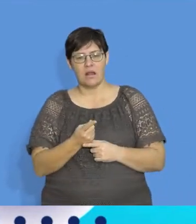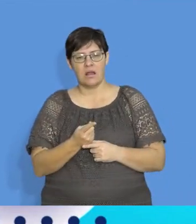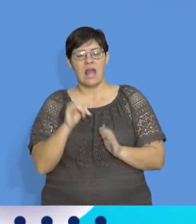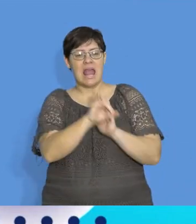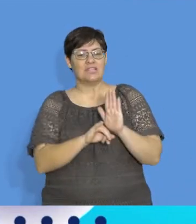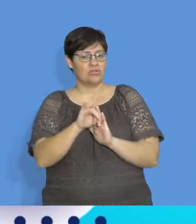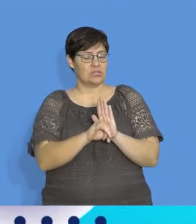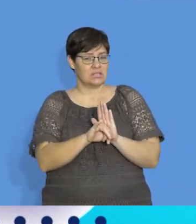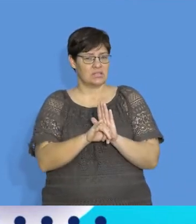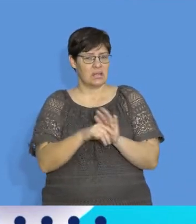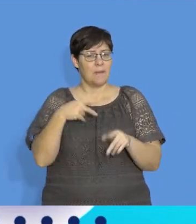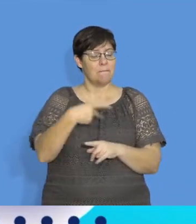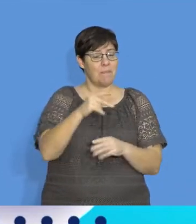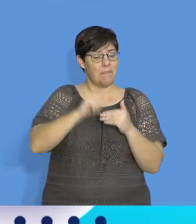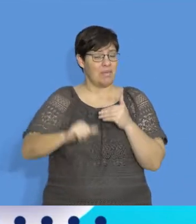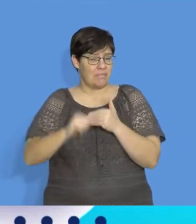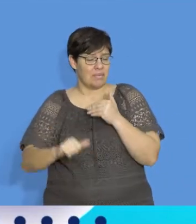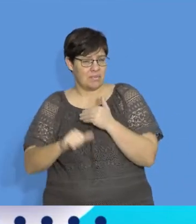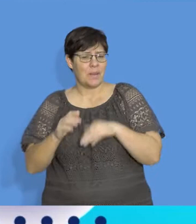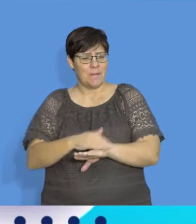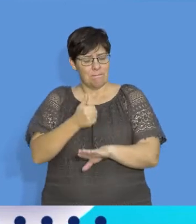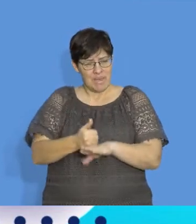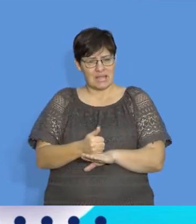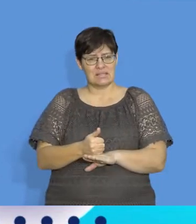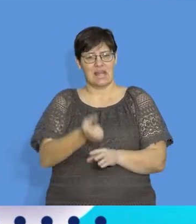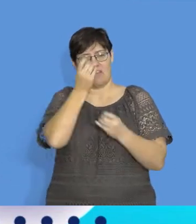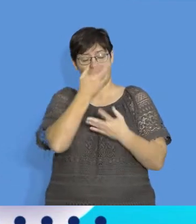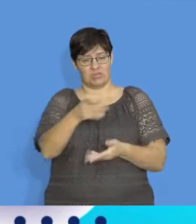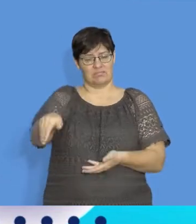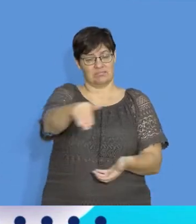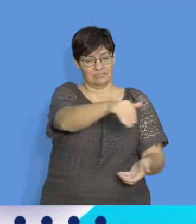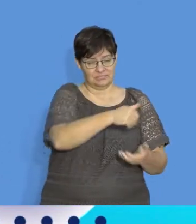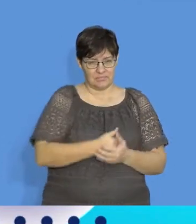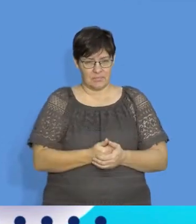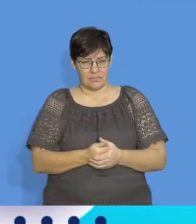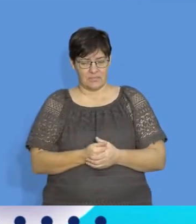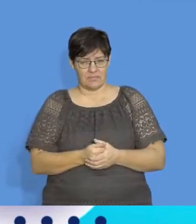premium, how you pay per month, based on the data they collect. Okay, it's kind of like